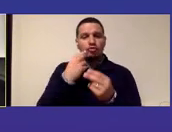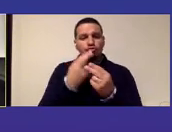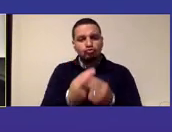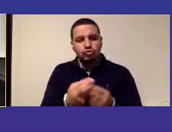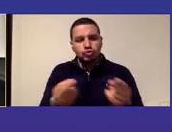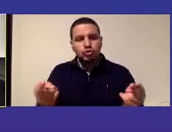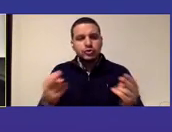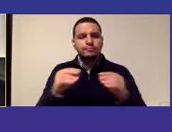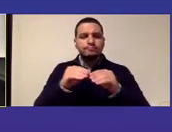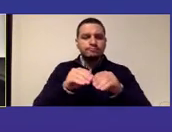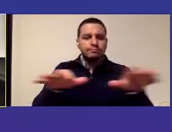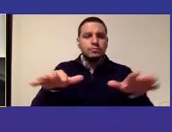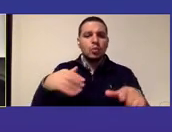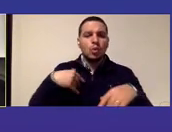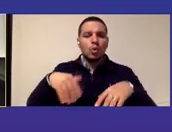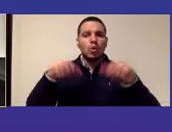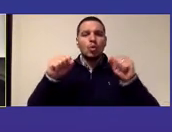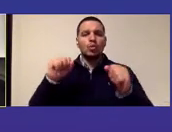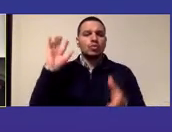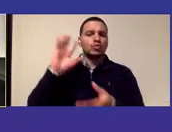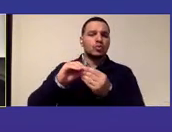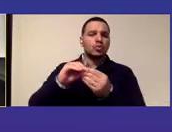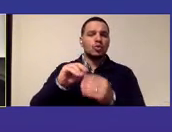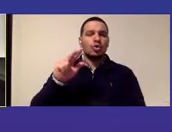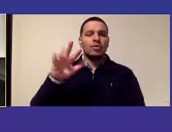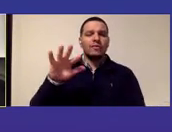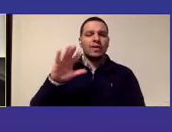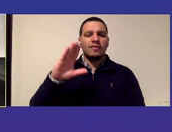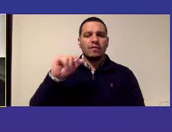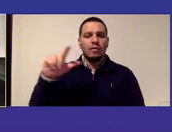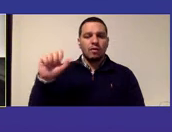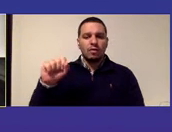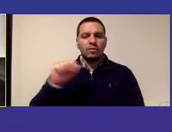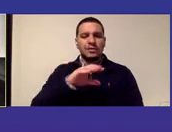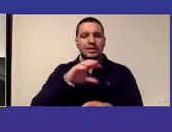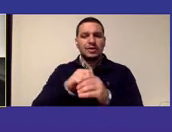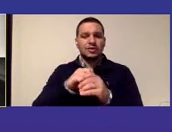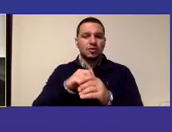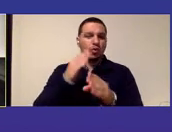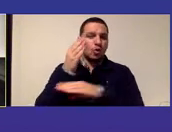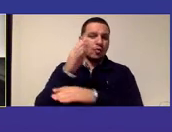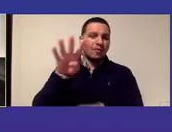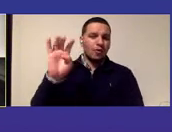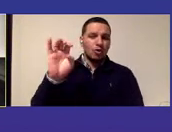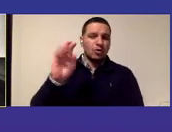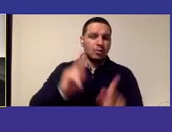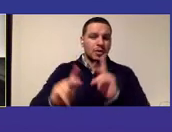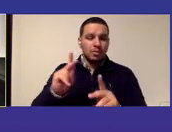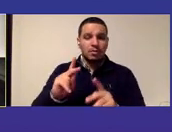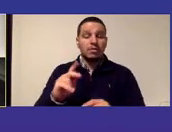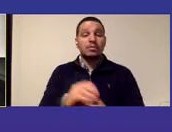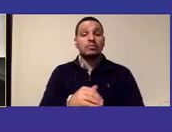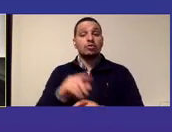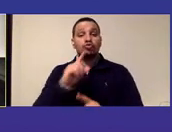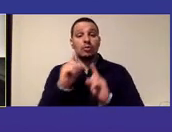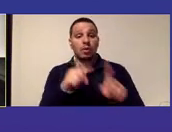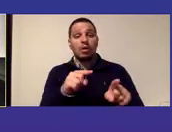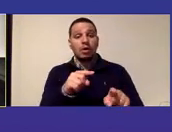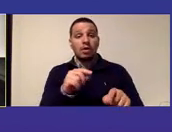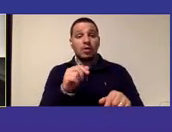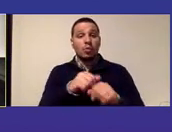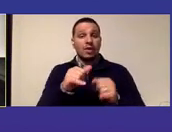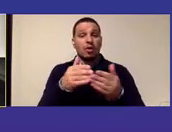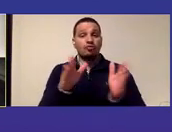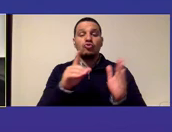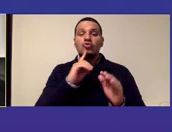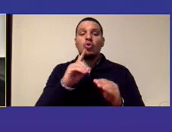We hosted a total of 35 calls engaging over 400 individuals. And in response to the